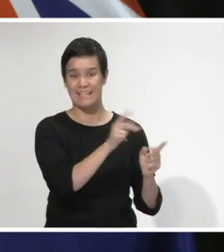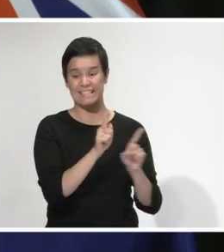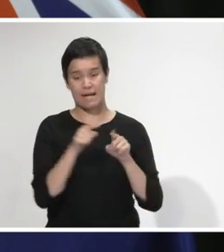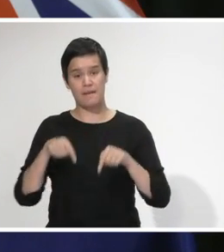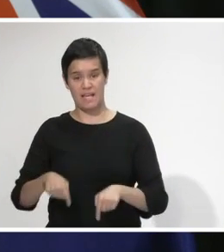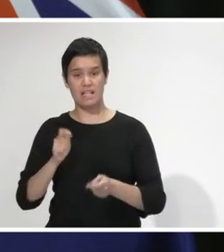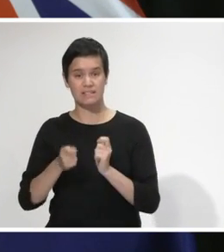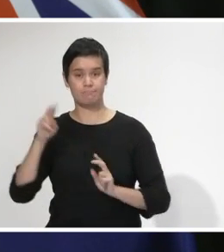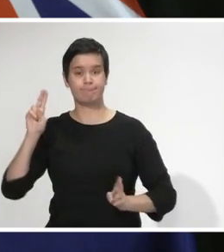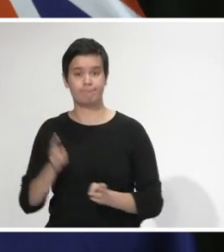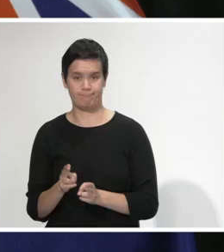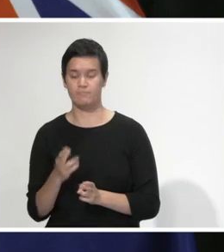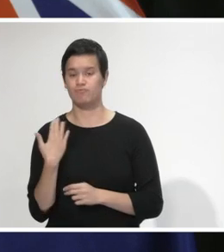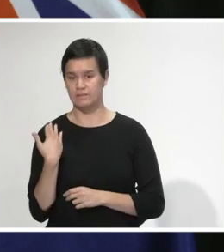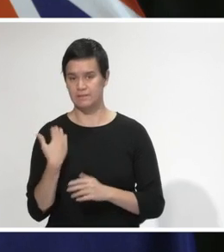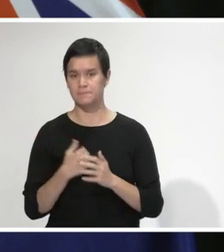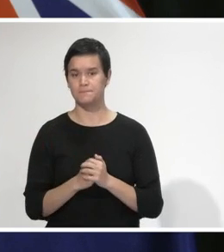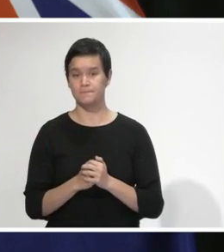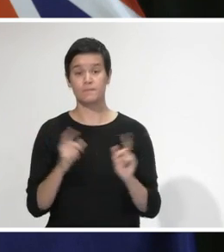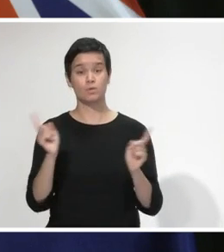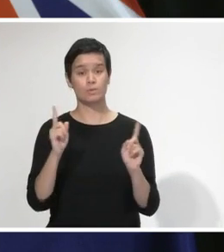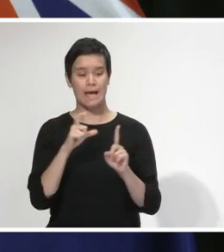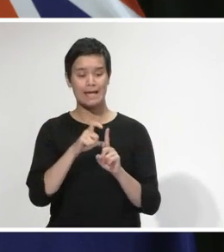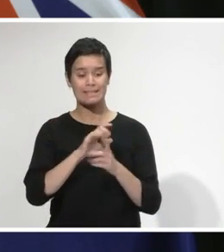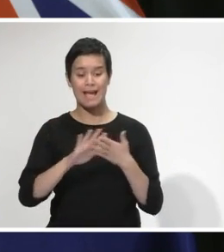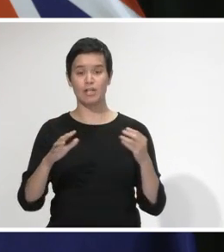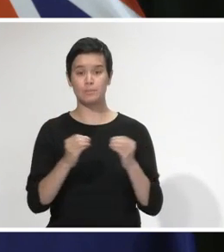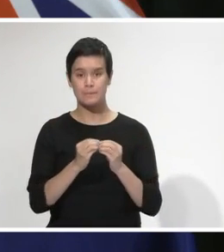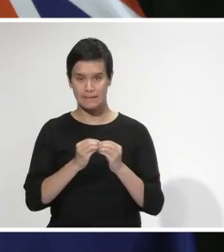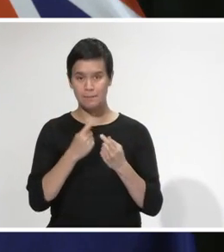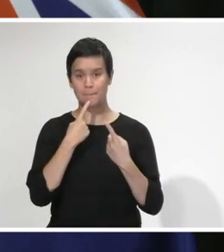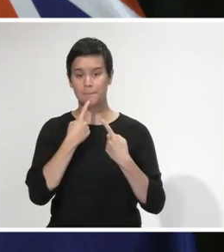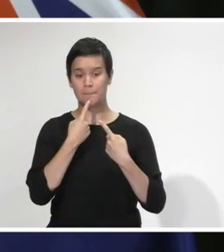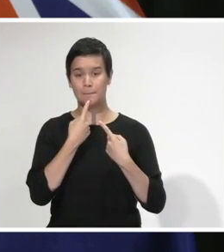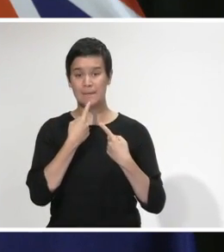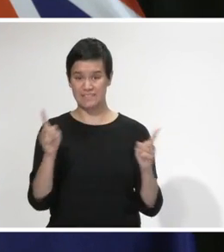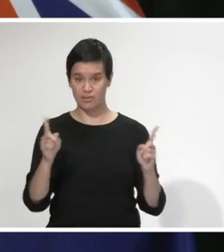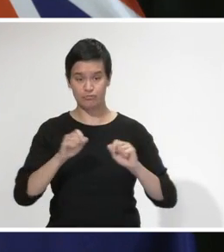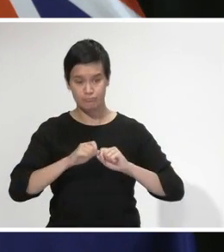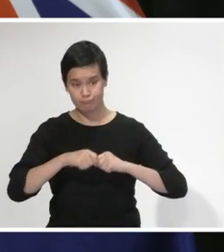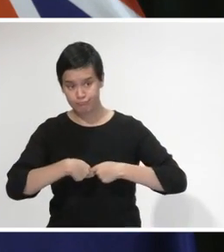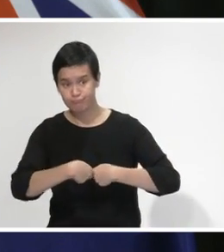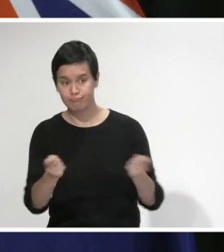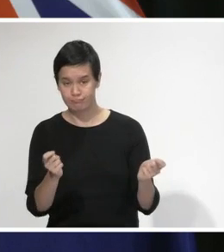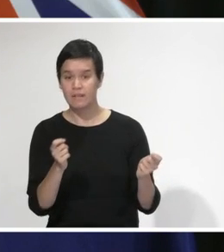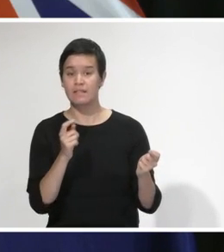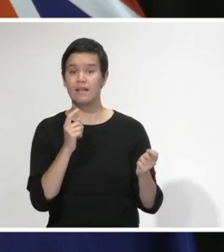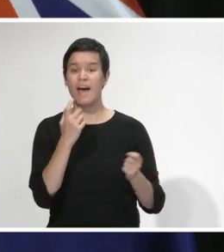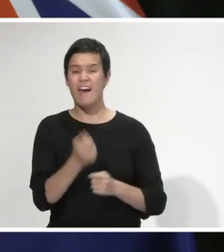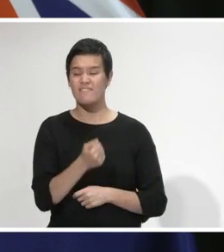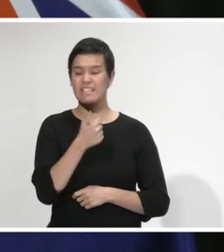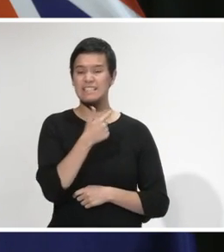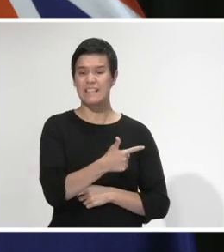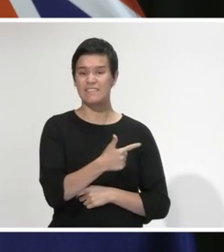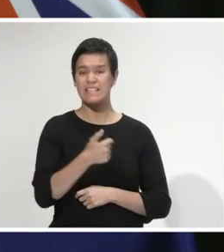sent a message out to all our DHBs today, and we now have 70 community-based assessment centres. And I've suggested that they have